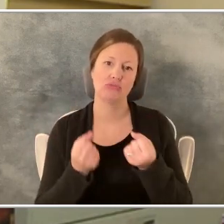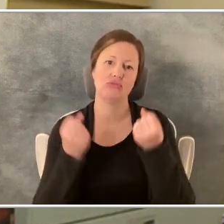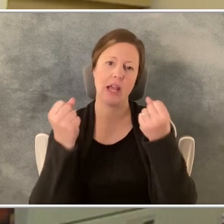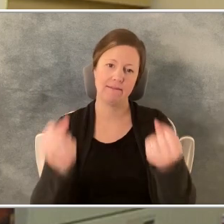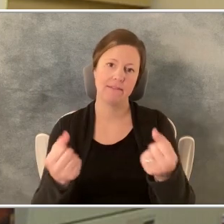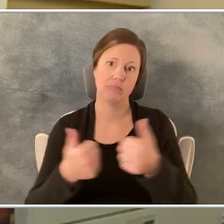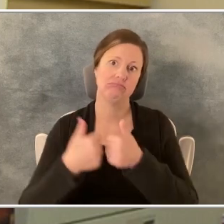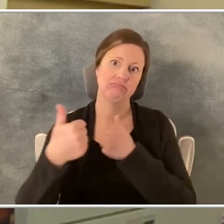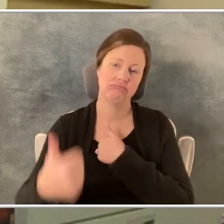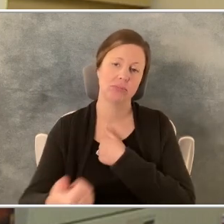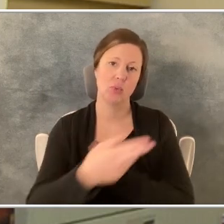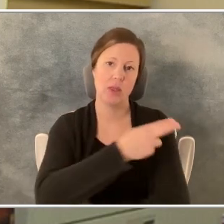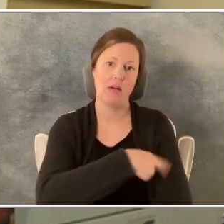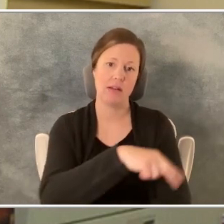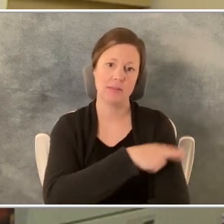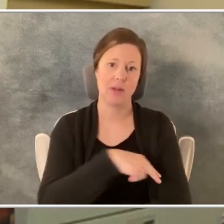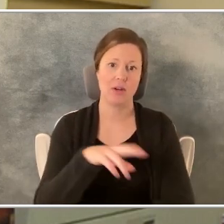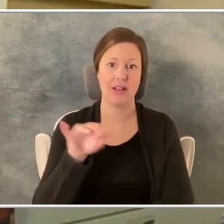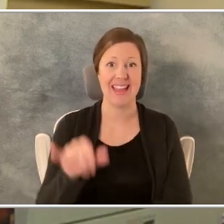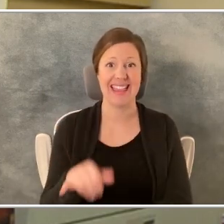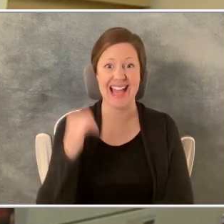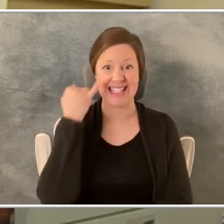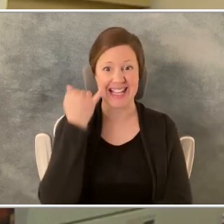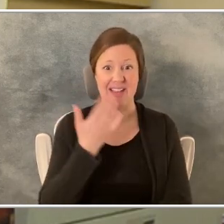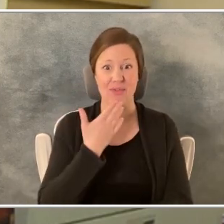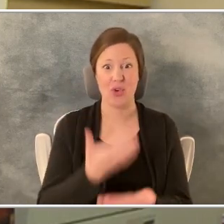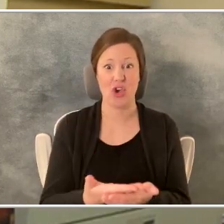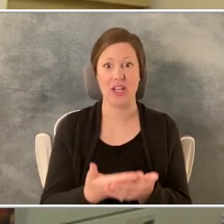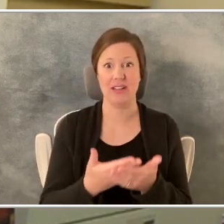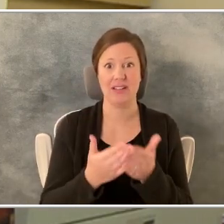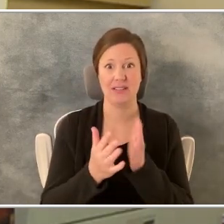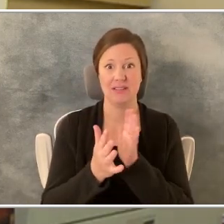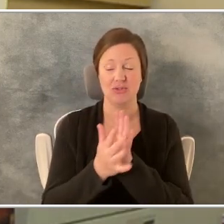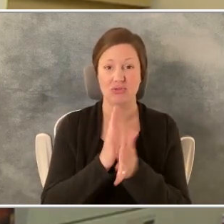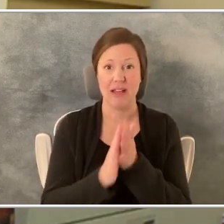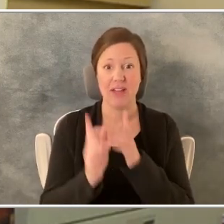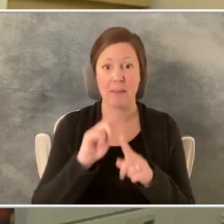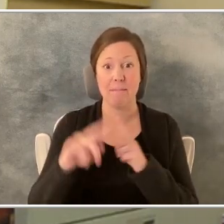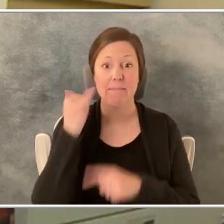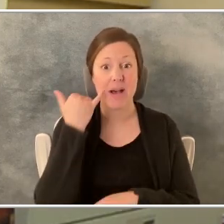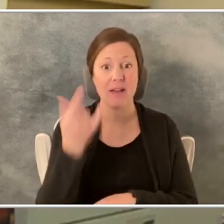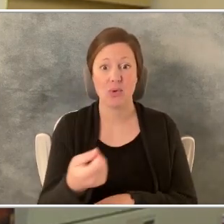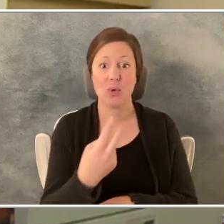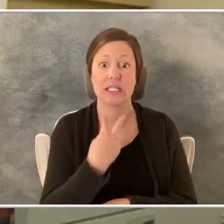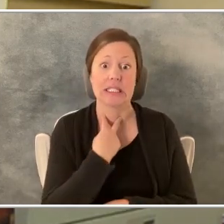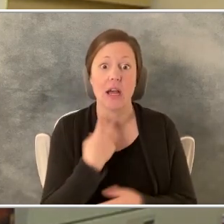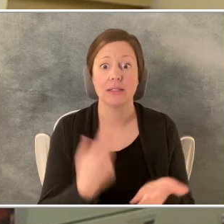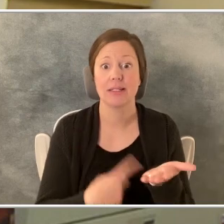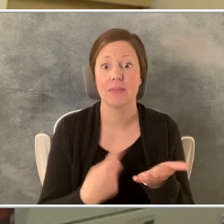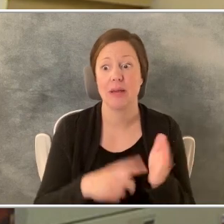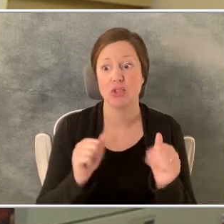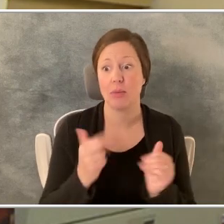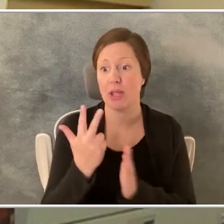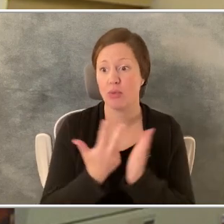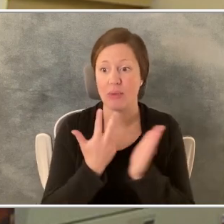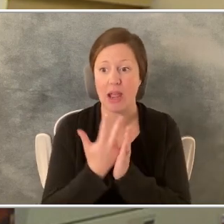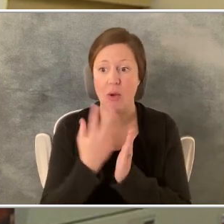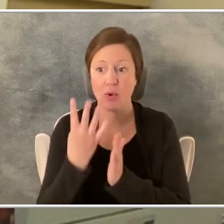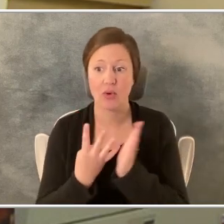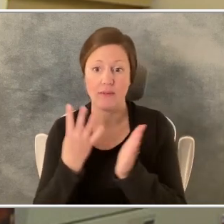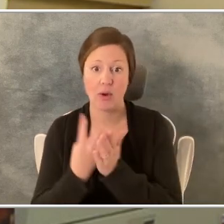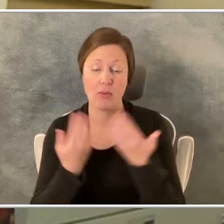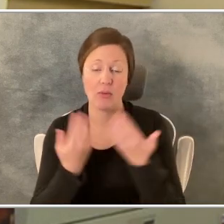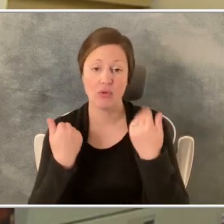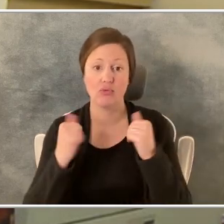at. And that's on a good day and good borders. But if you get stuck in the border, it could be 3-4 hours trying to get down to the